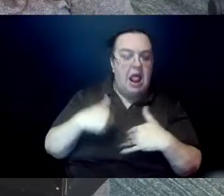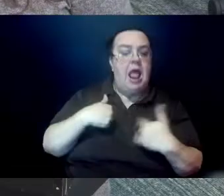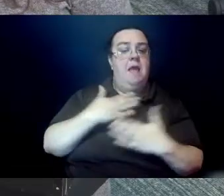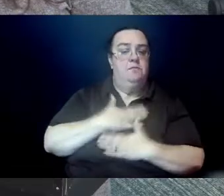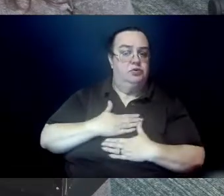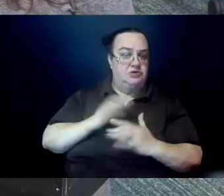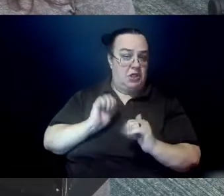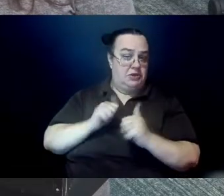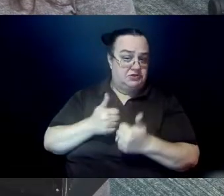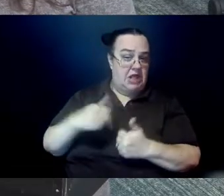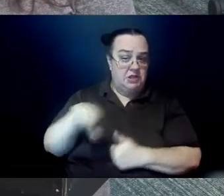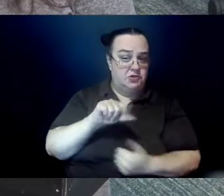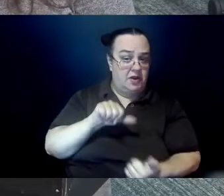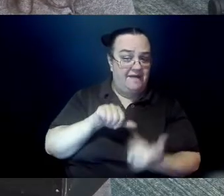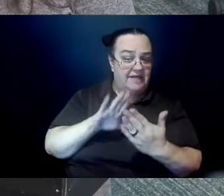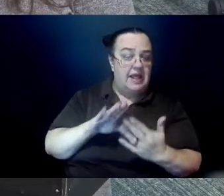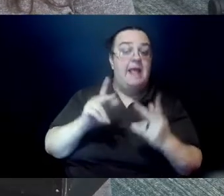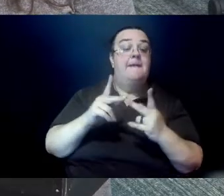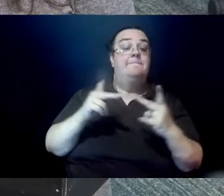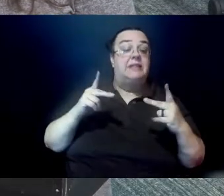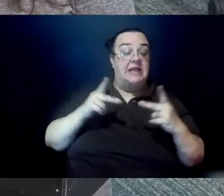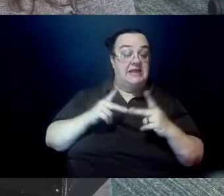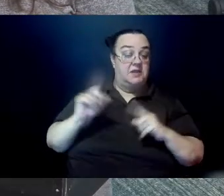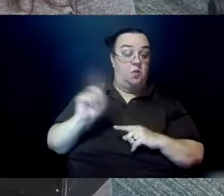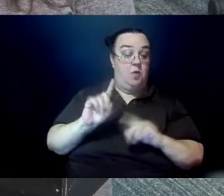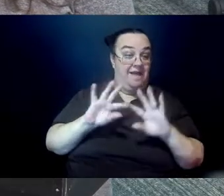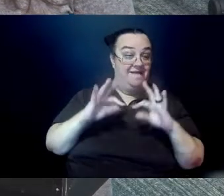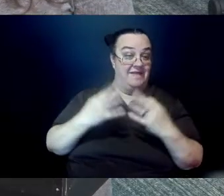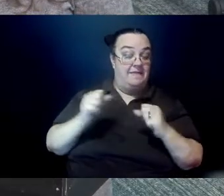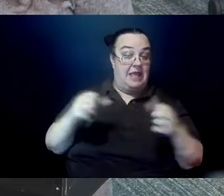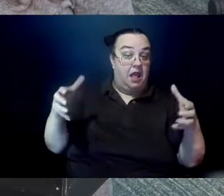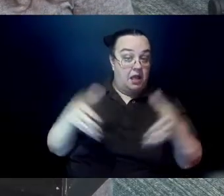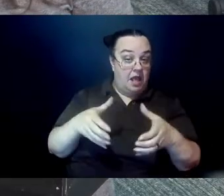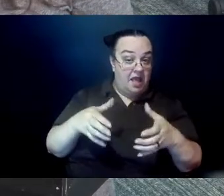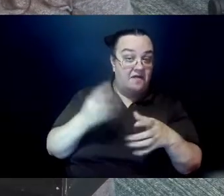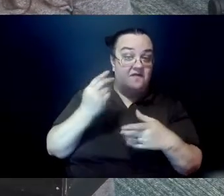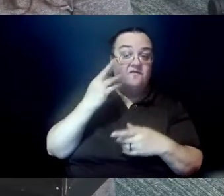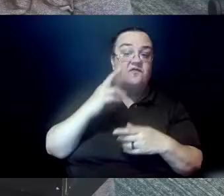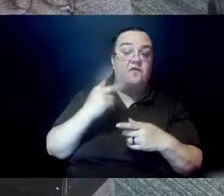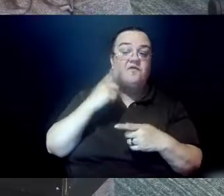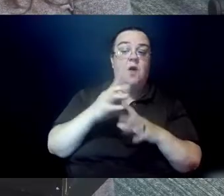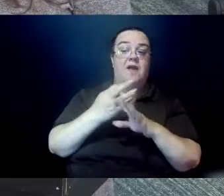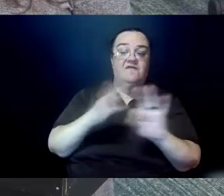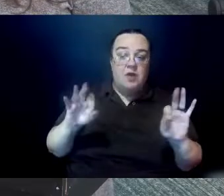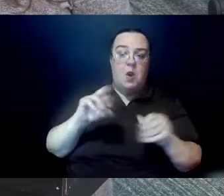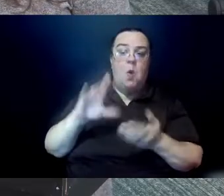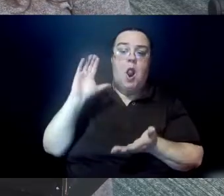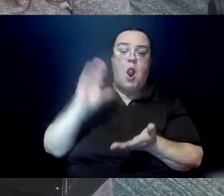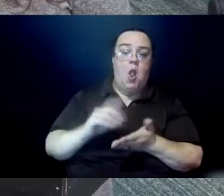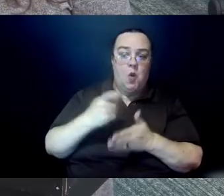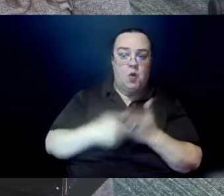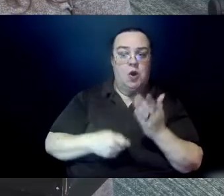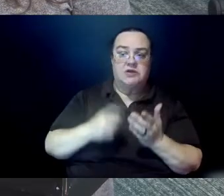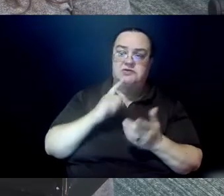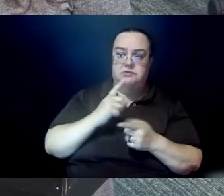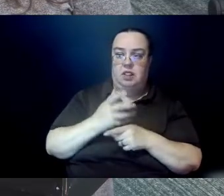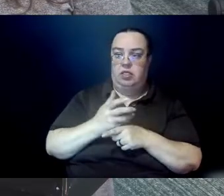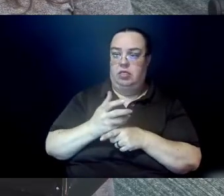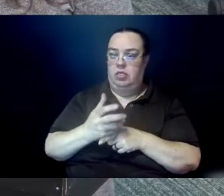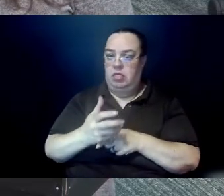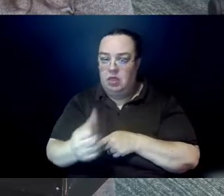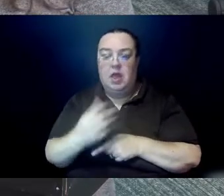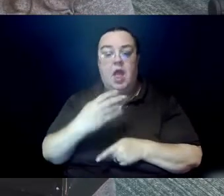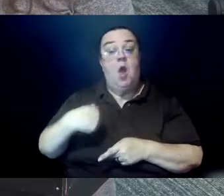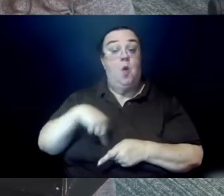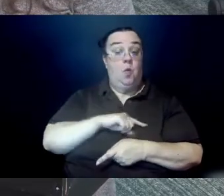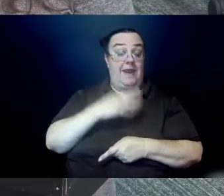The places that families can gather for free or at low cost are rapidly disappearing, and we serve our community best